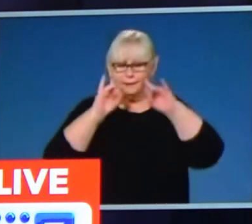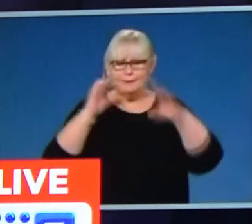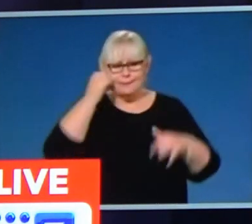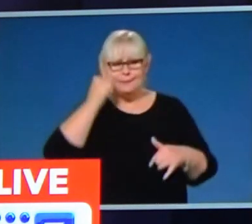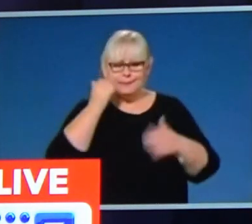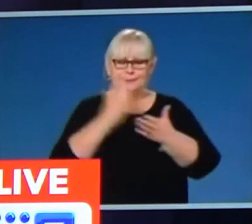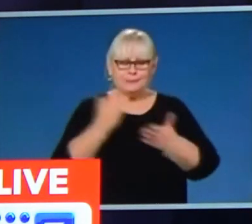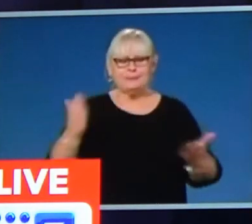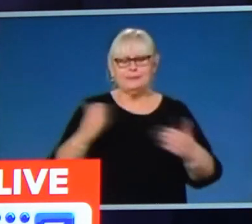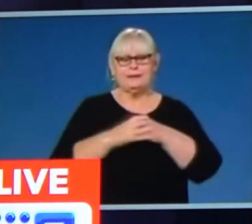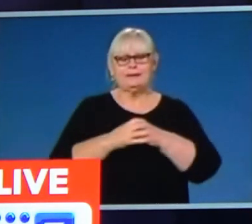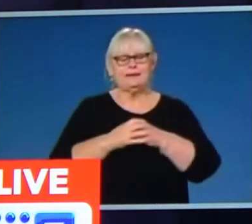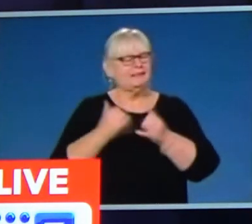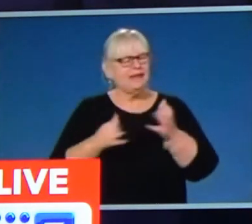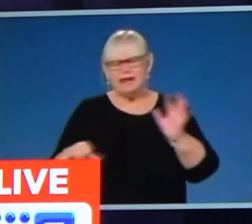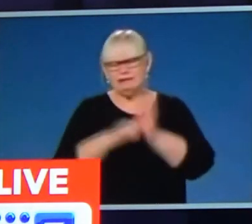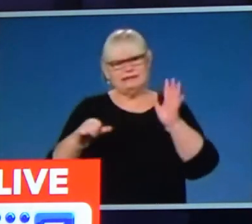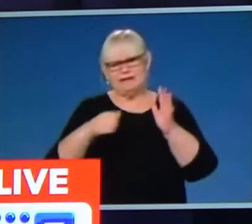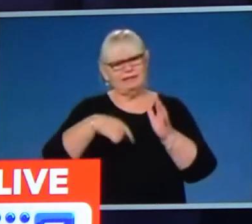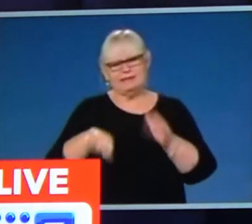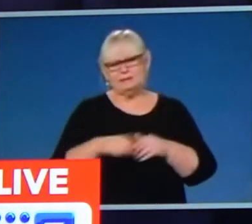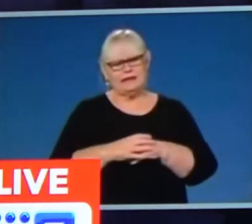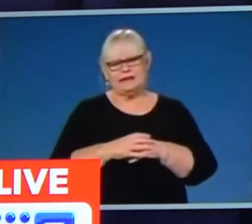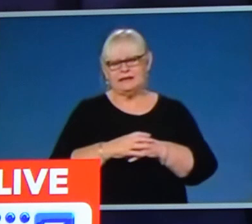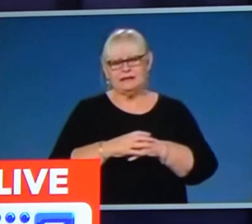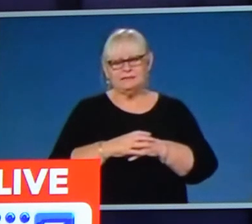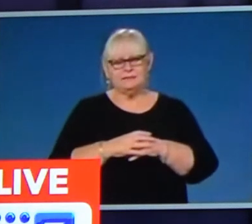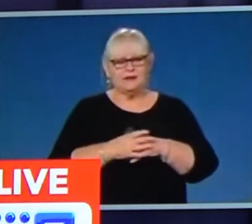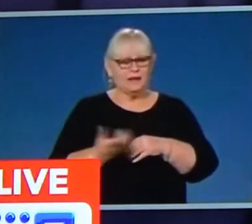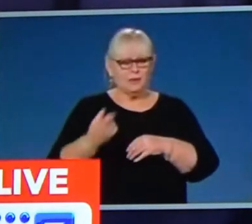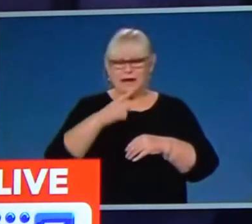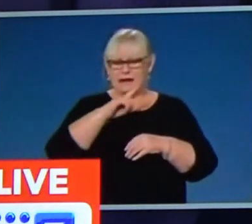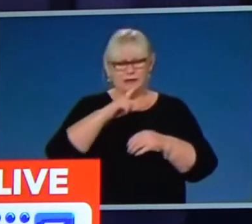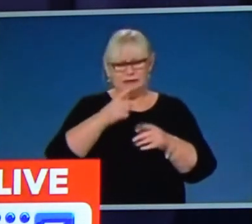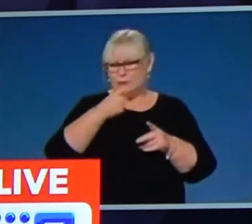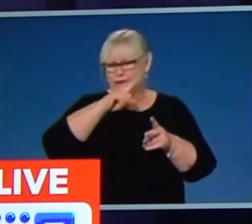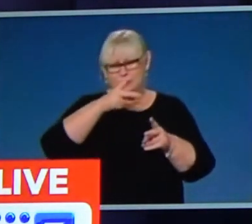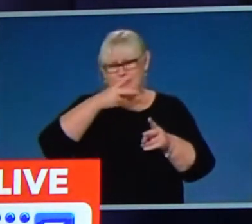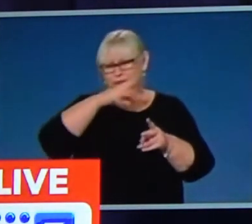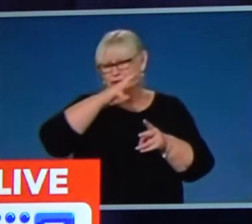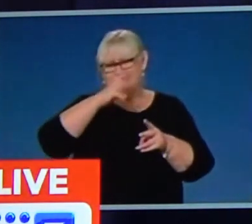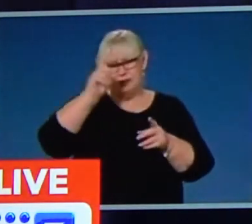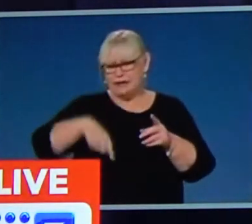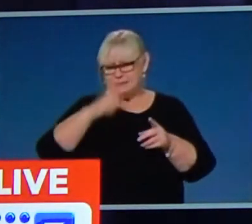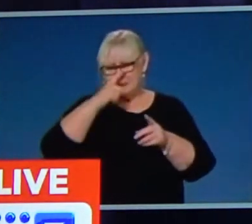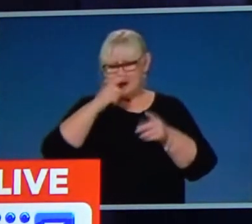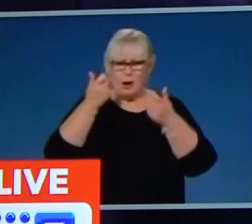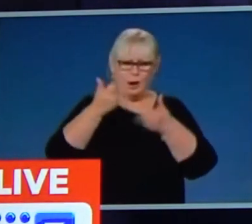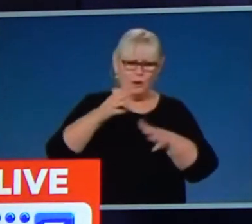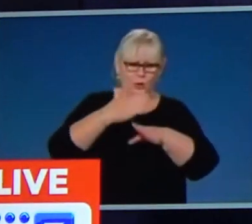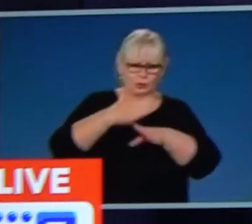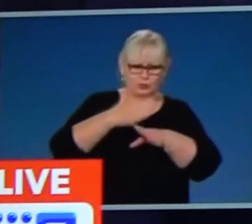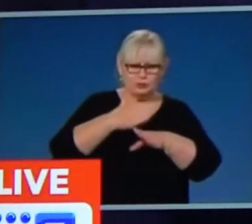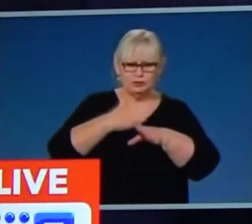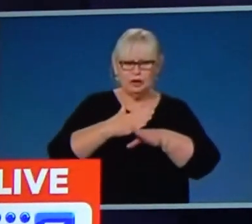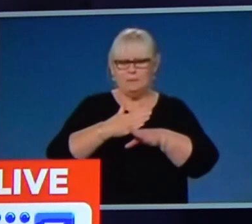demonstrated that. A tough week. Hundreds of thousands of people have left the labour force, left the